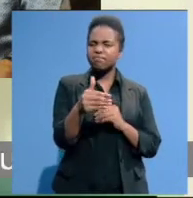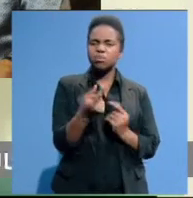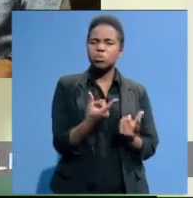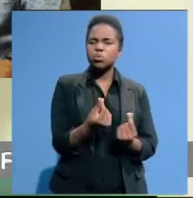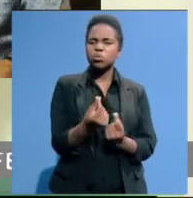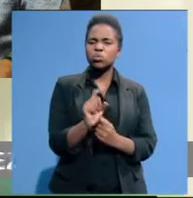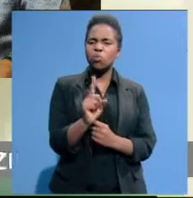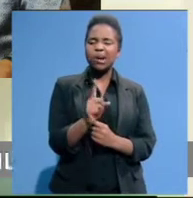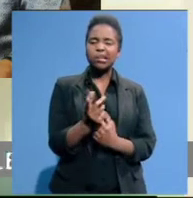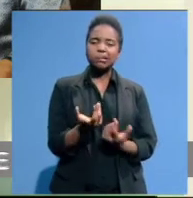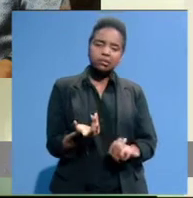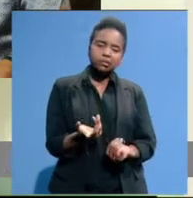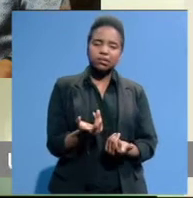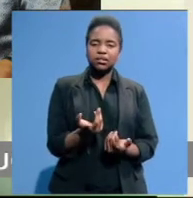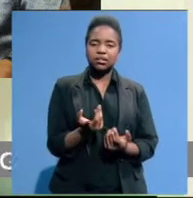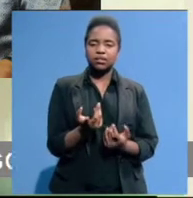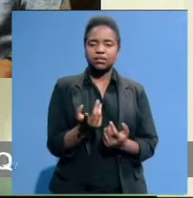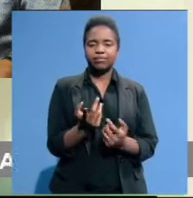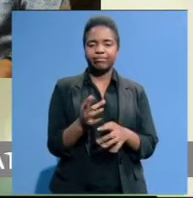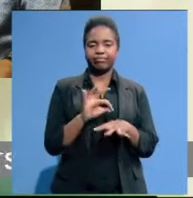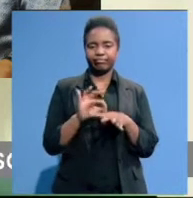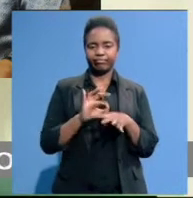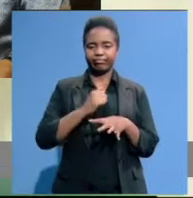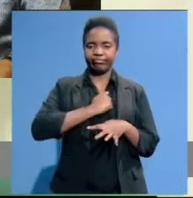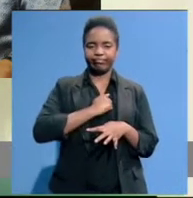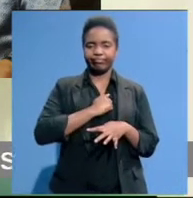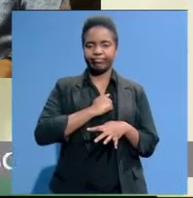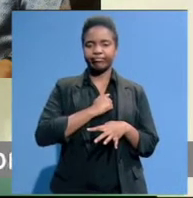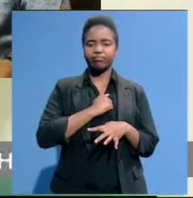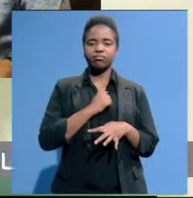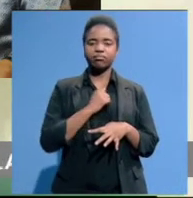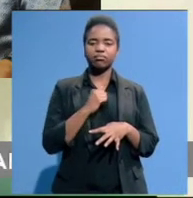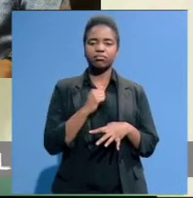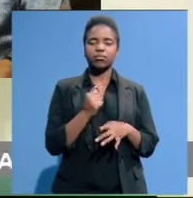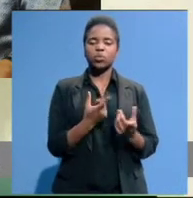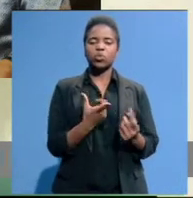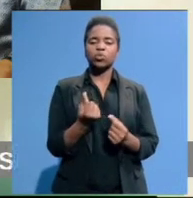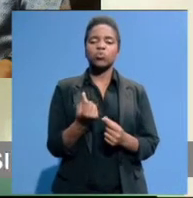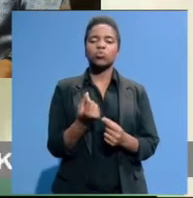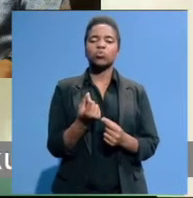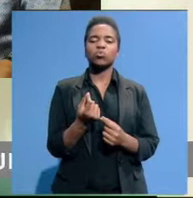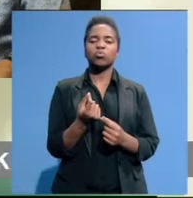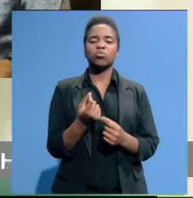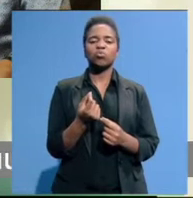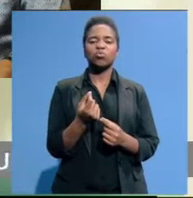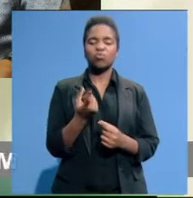to the foundation, and I met, Tata. And there were also other